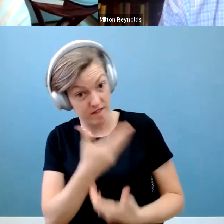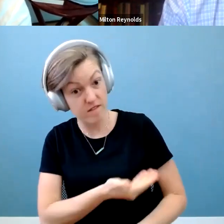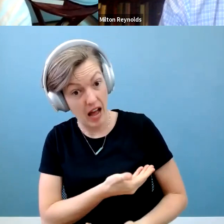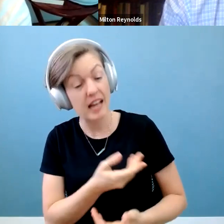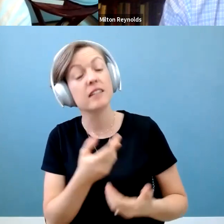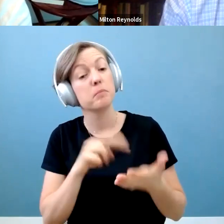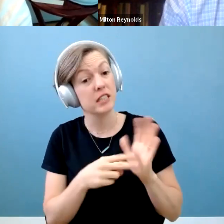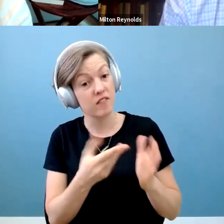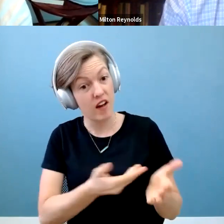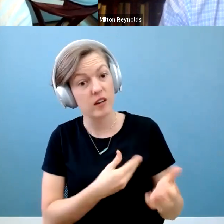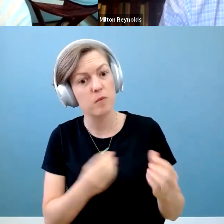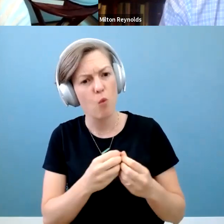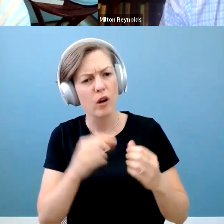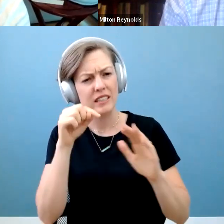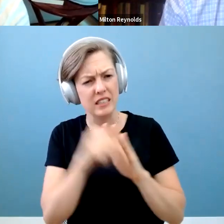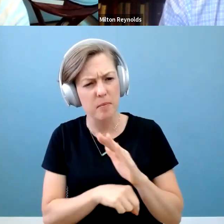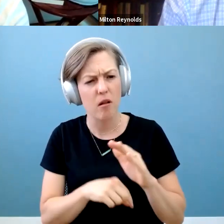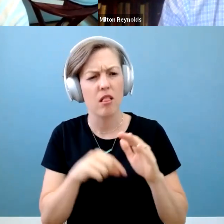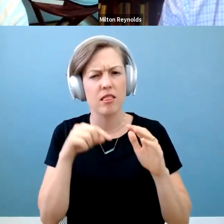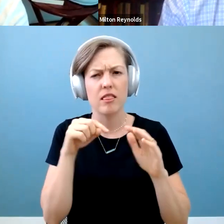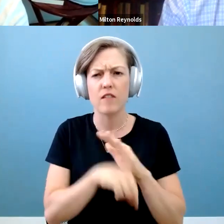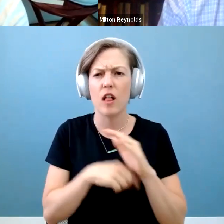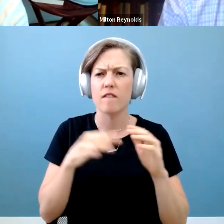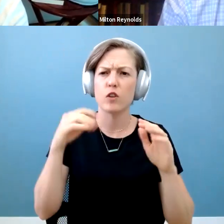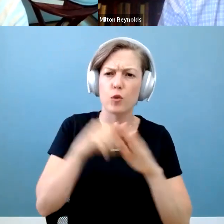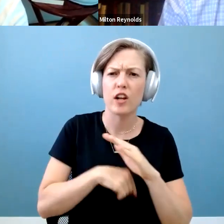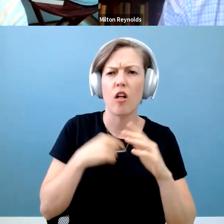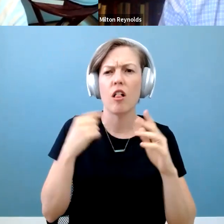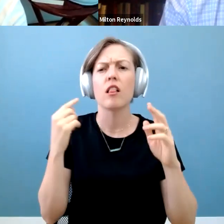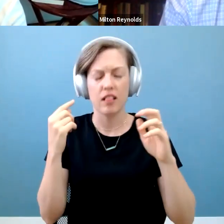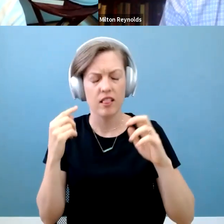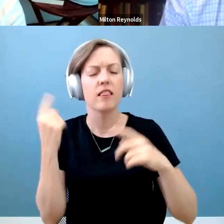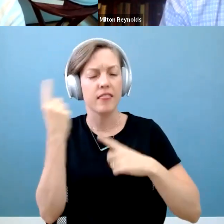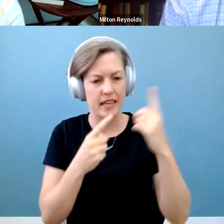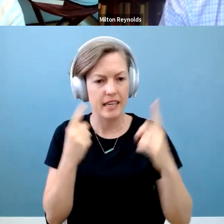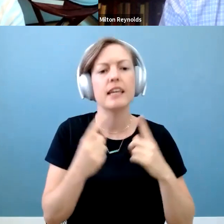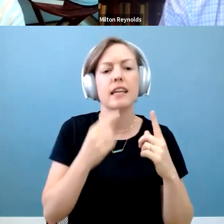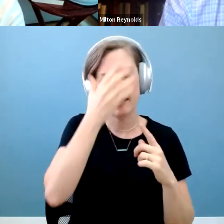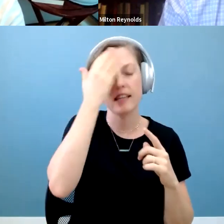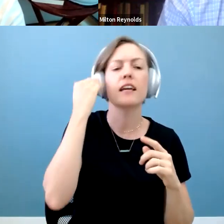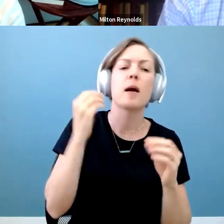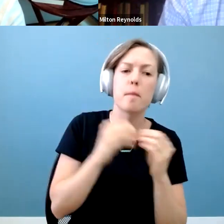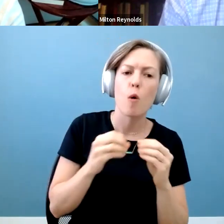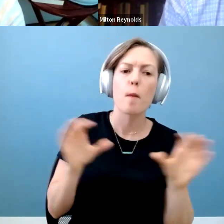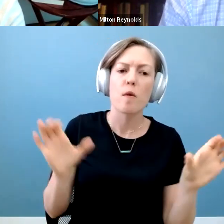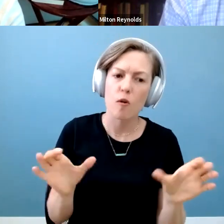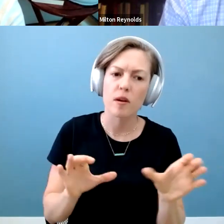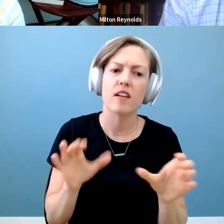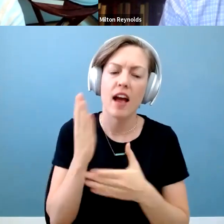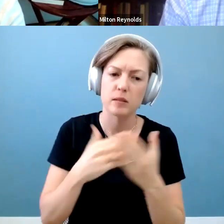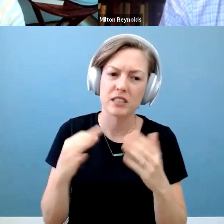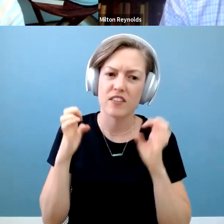inviting them to a much deeper level of critical thinking and moving beyond these sort of performative aspects of education that too oftentimes